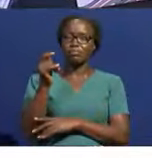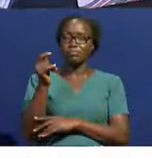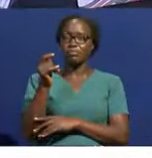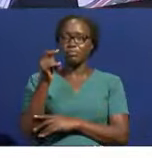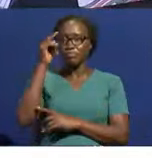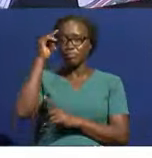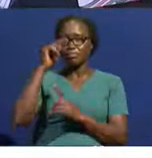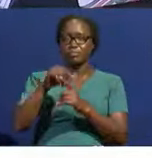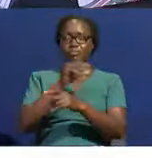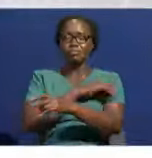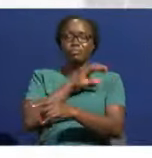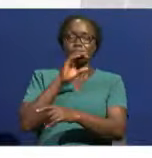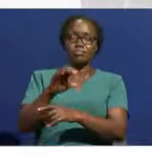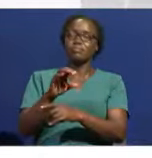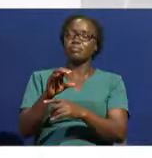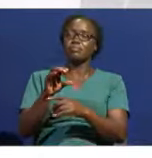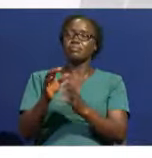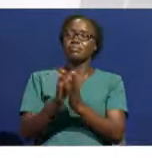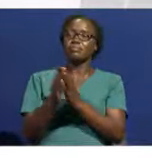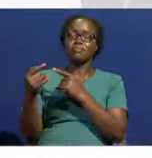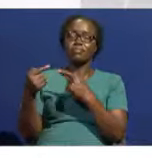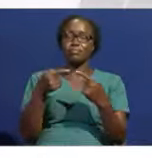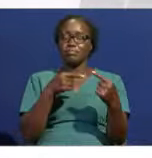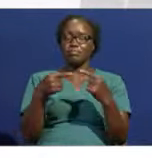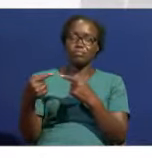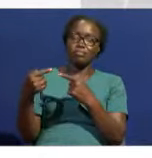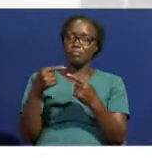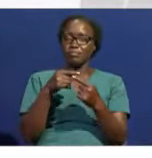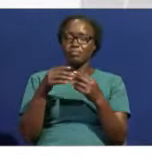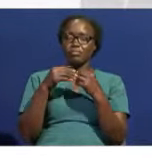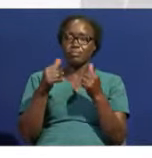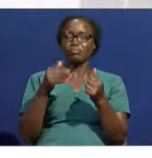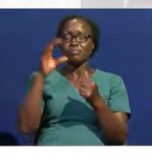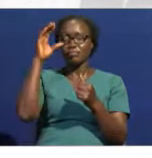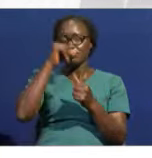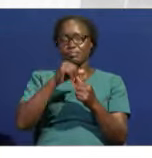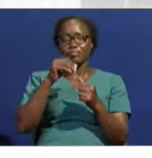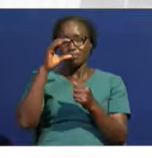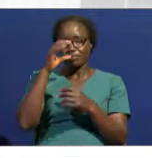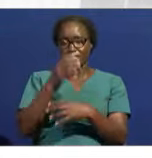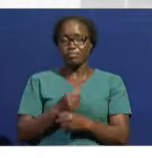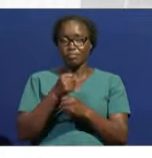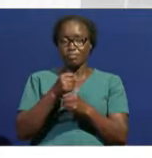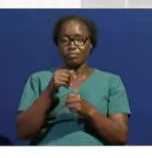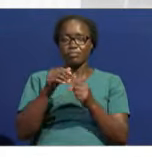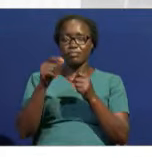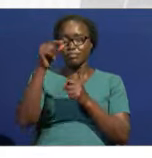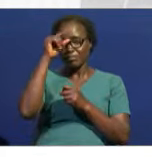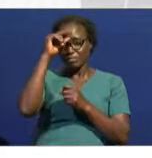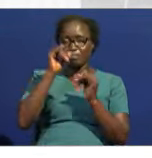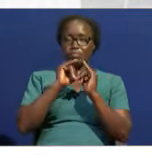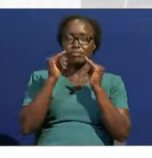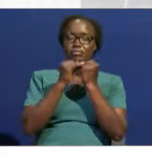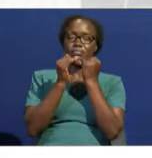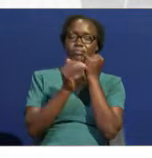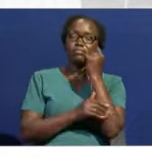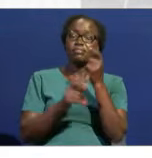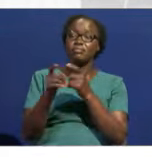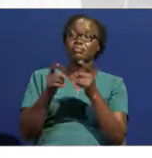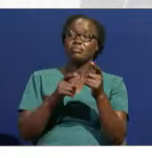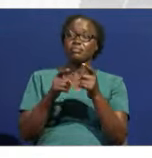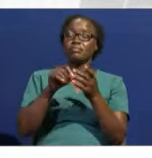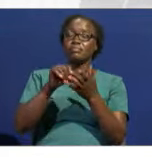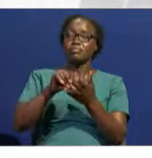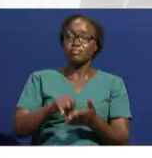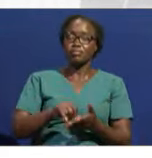seeking to empower conflict resolution, has identified lack of trust in government institutions, bad governance, degradation of Kenya's